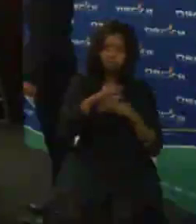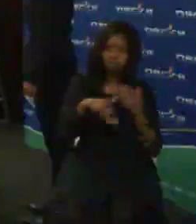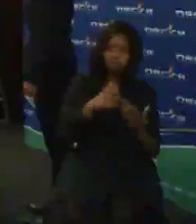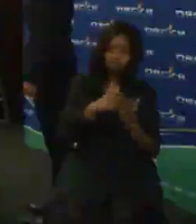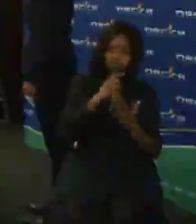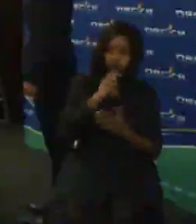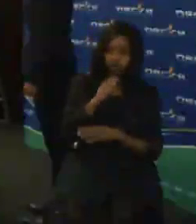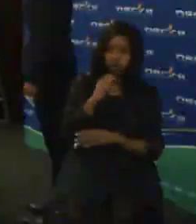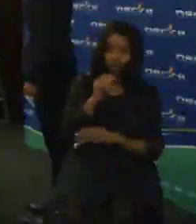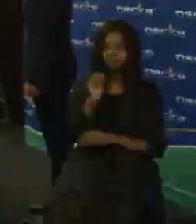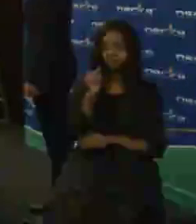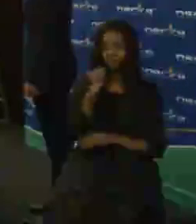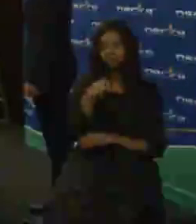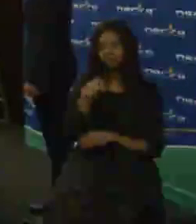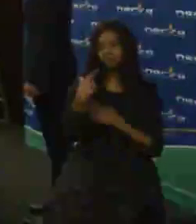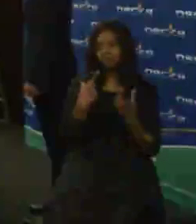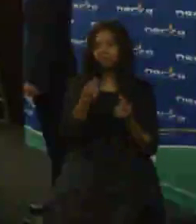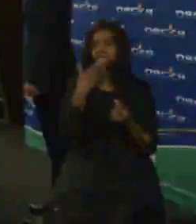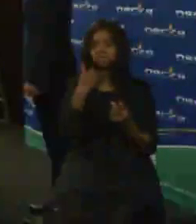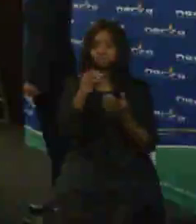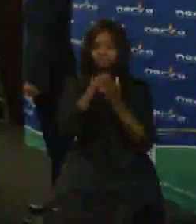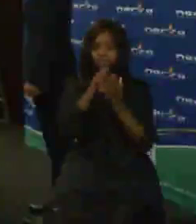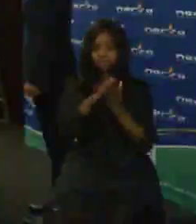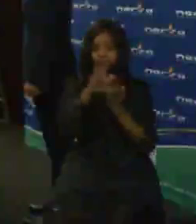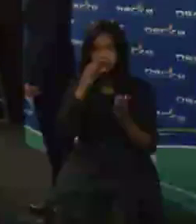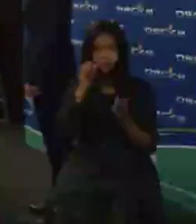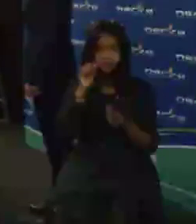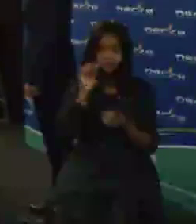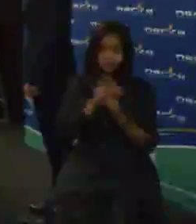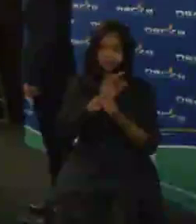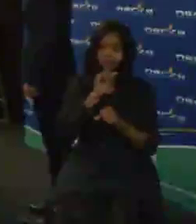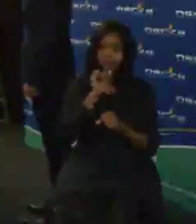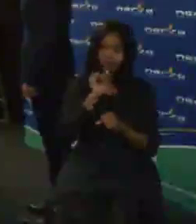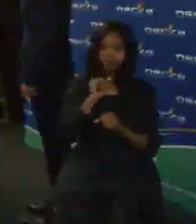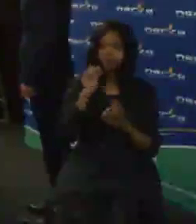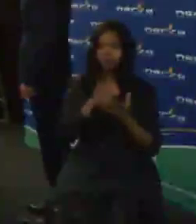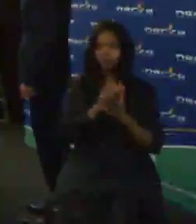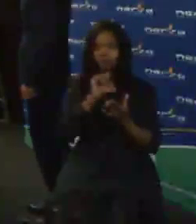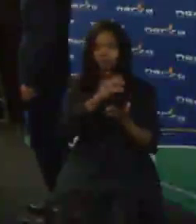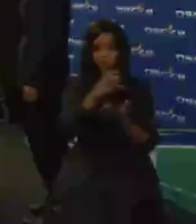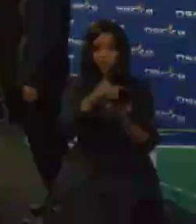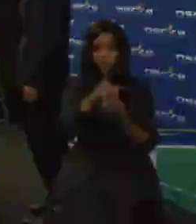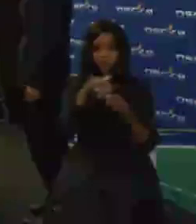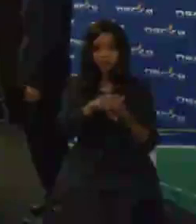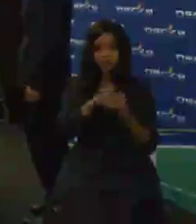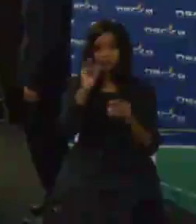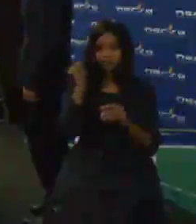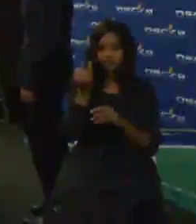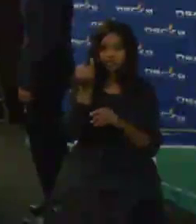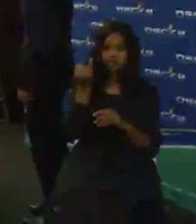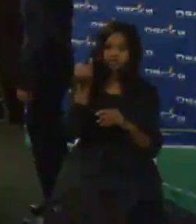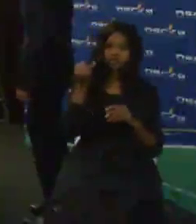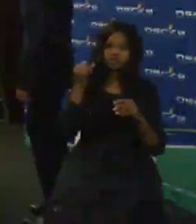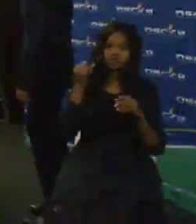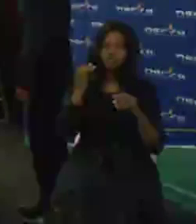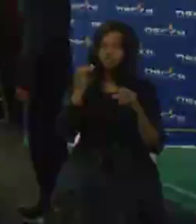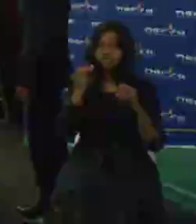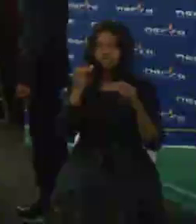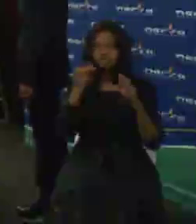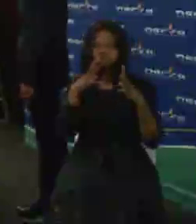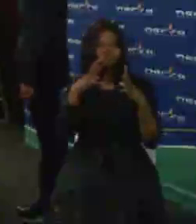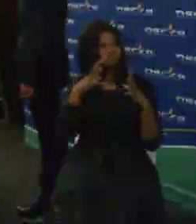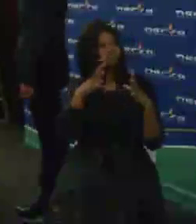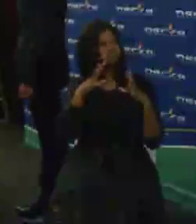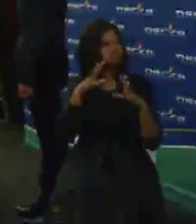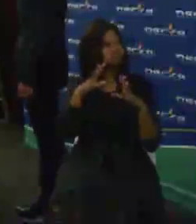truth? Please state your full name and your designation at Johannesburg Property Owners